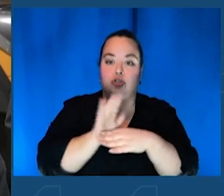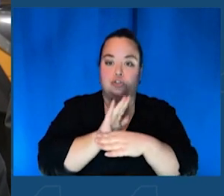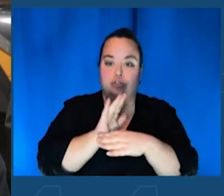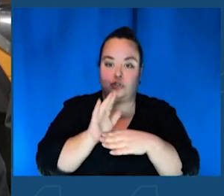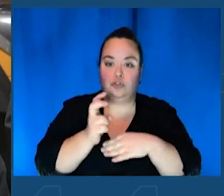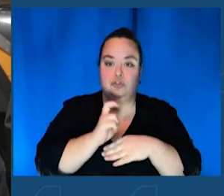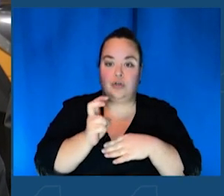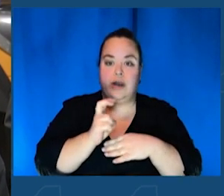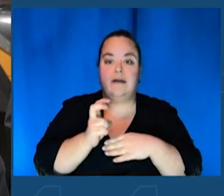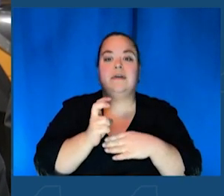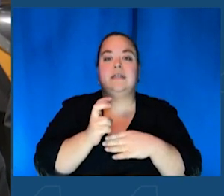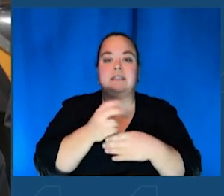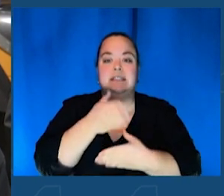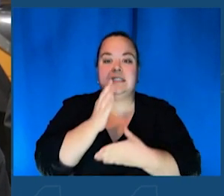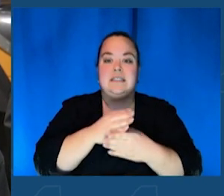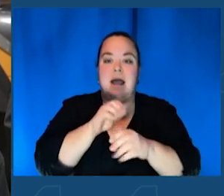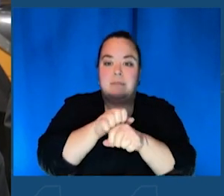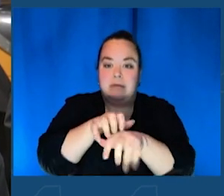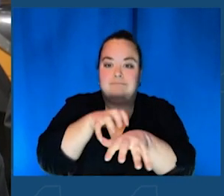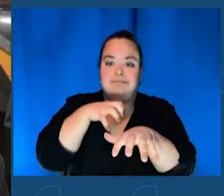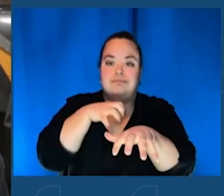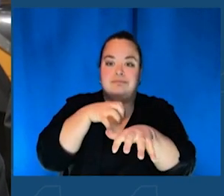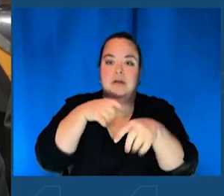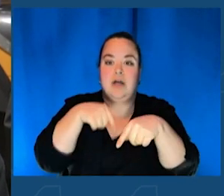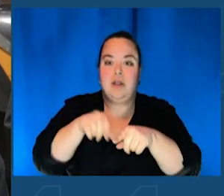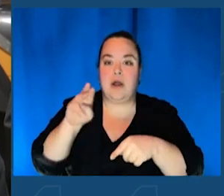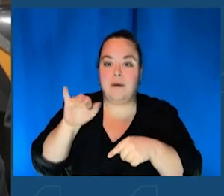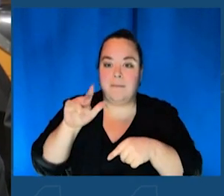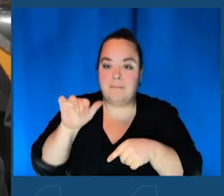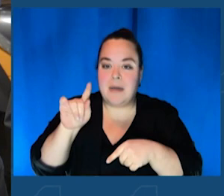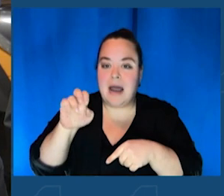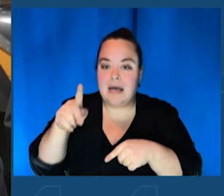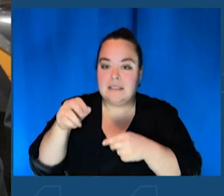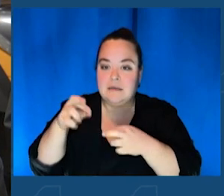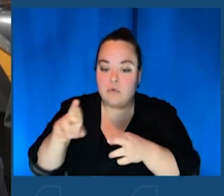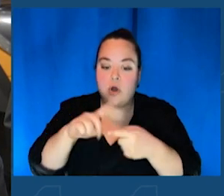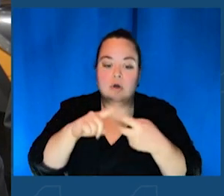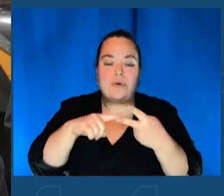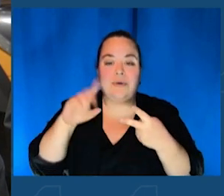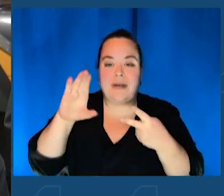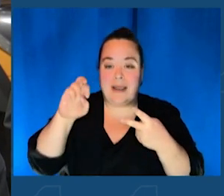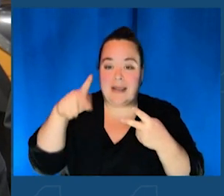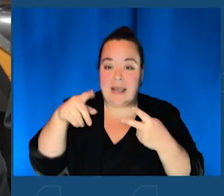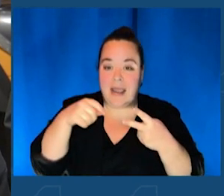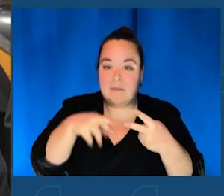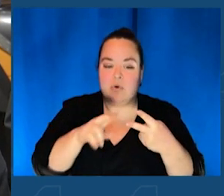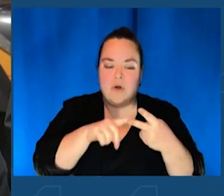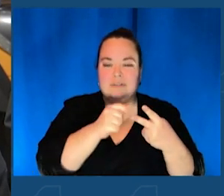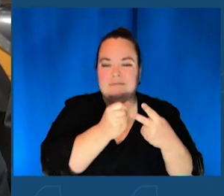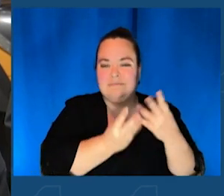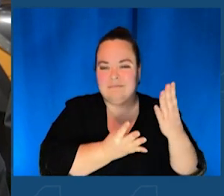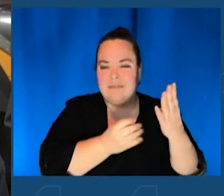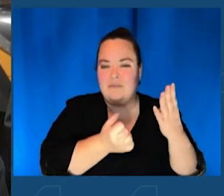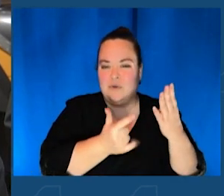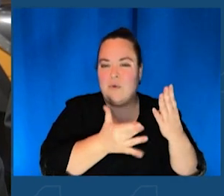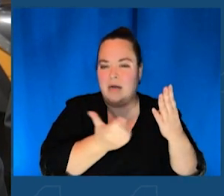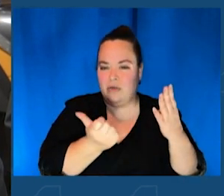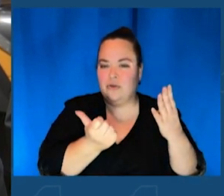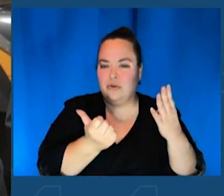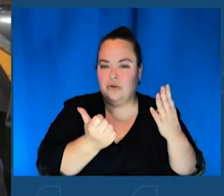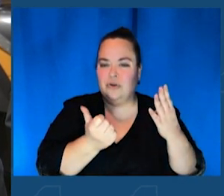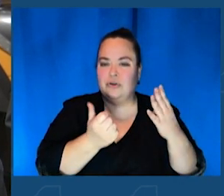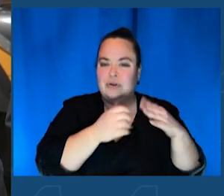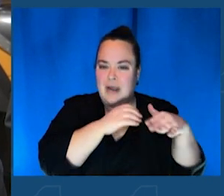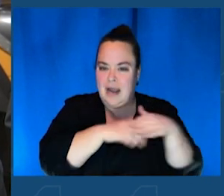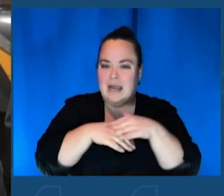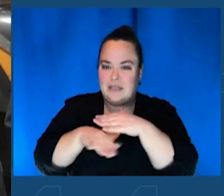the pressure points, especially along Mile Strip Road, Camp Road. I just went past there, and some other points of entry. So we've done that. Just opened